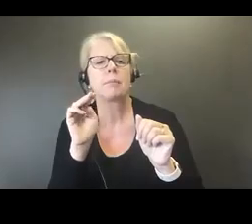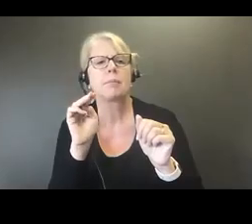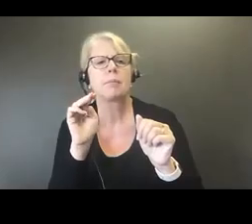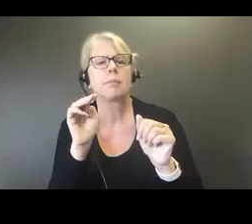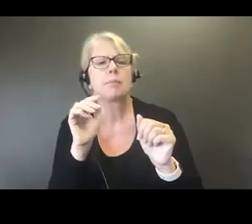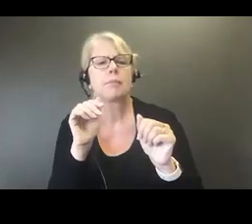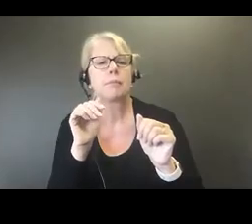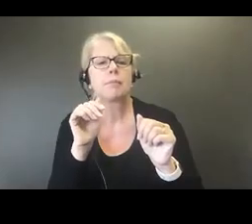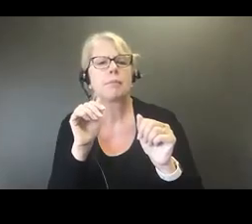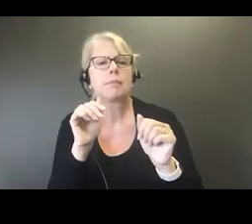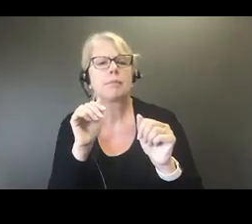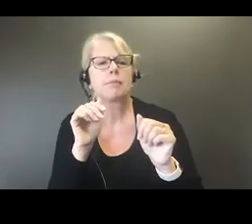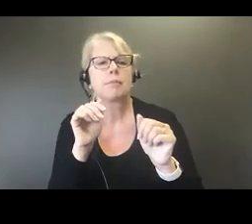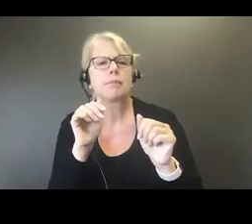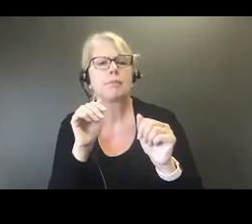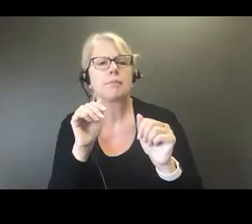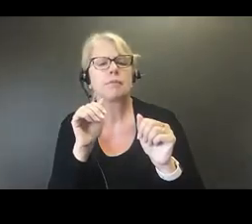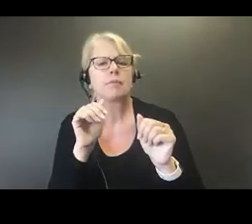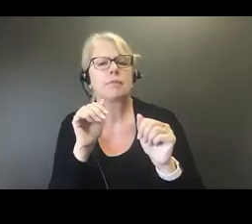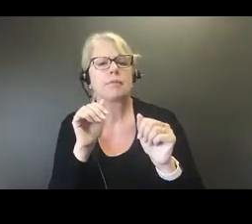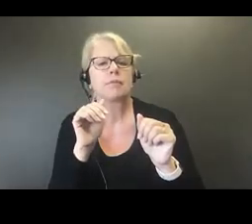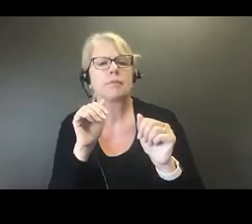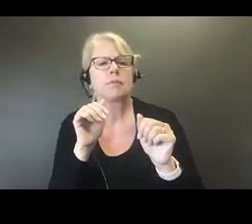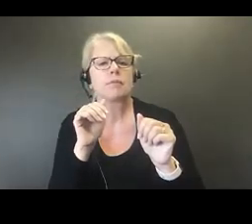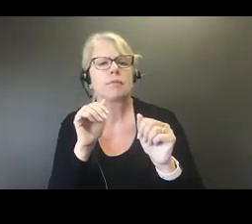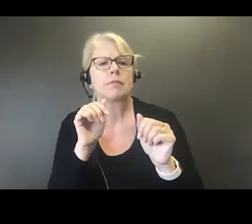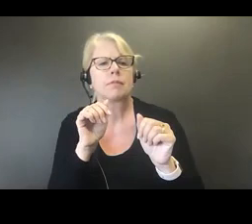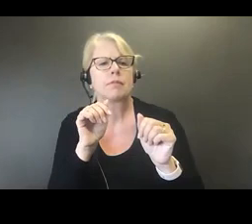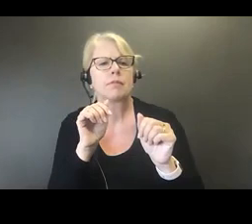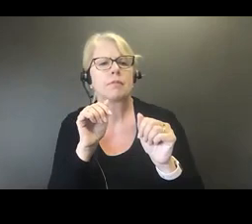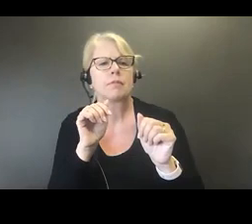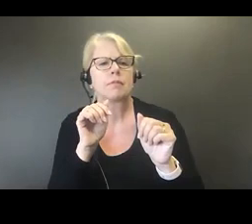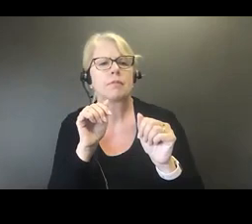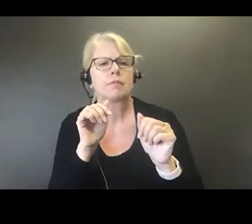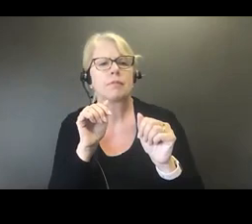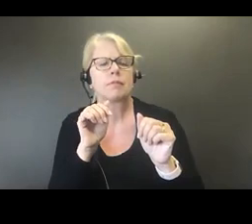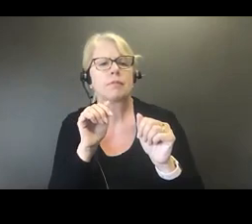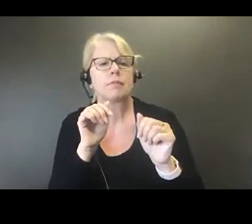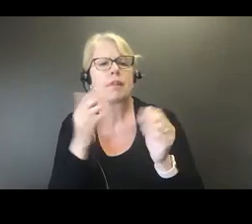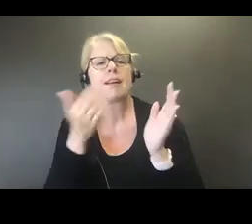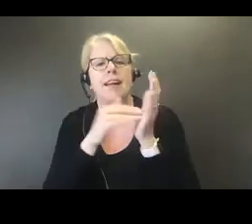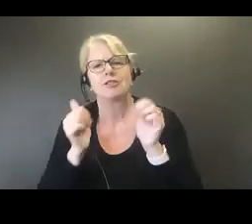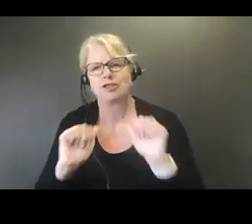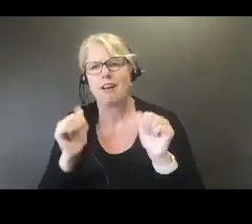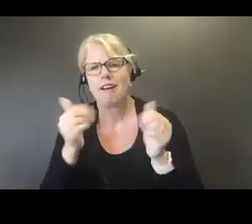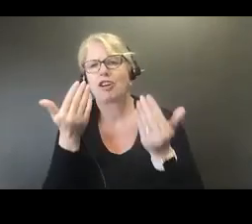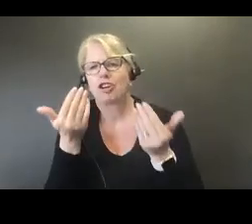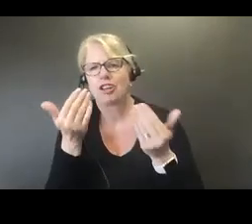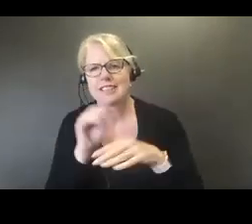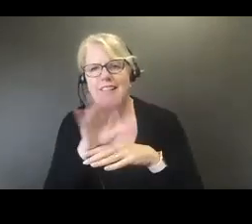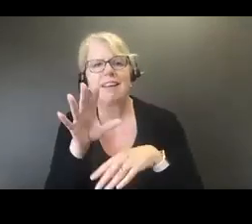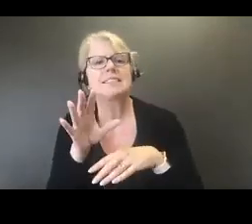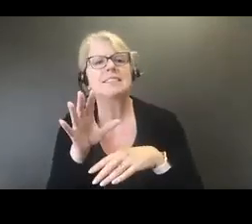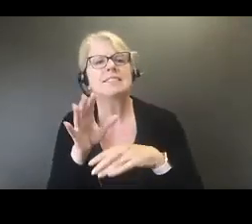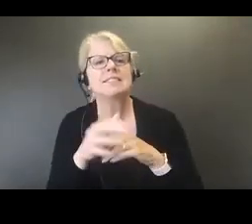And then let me try this again. So I'm going to do from current slide.